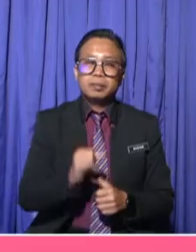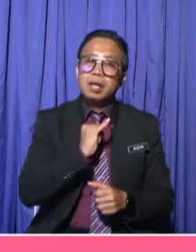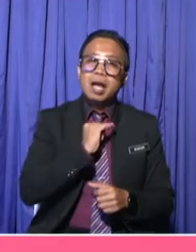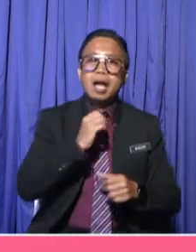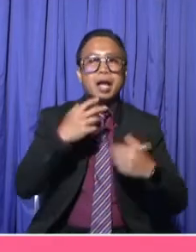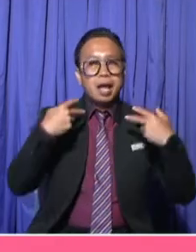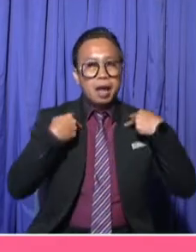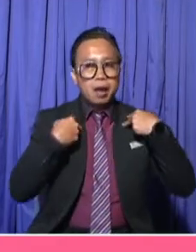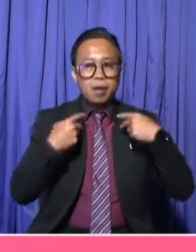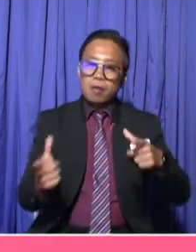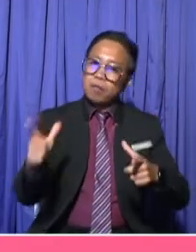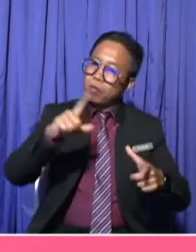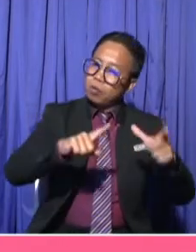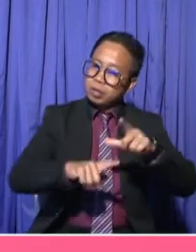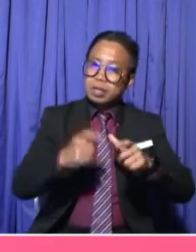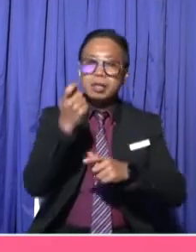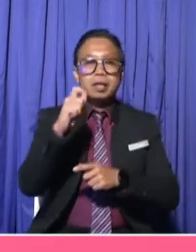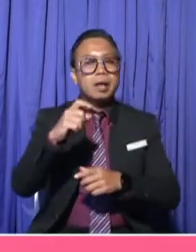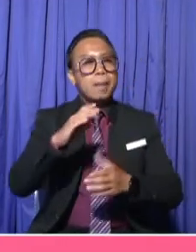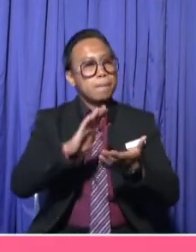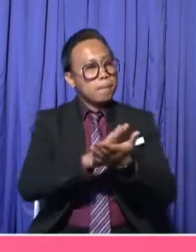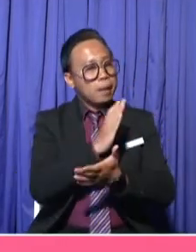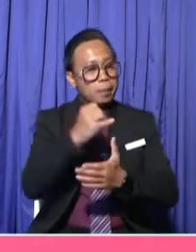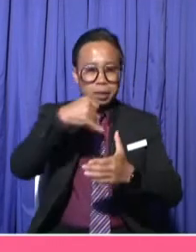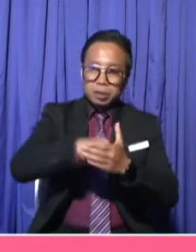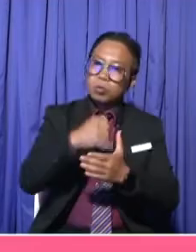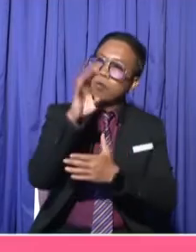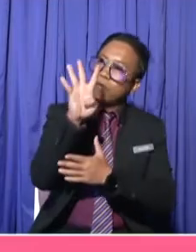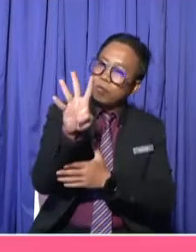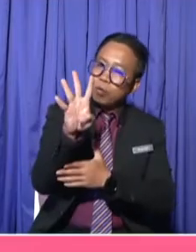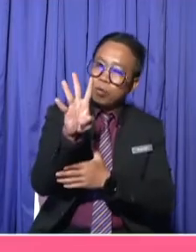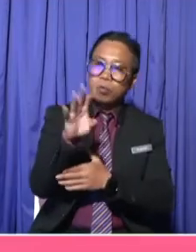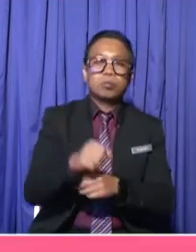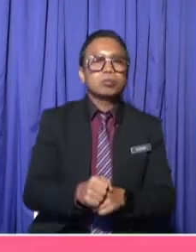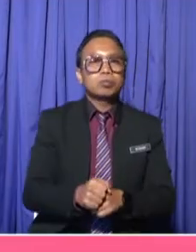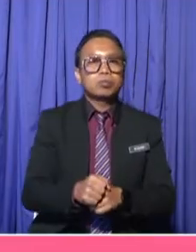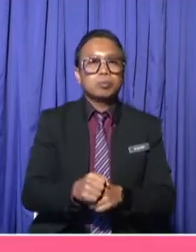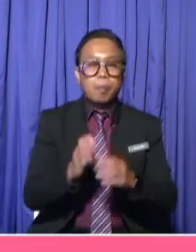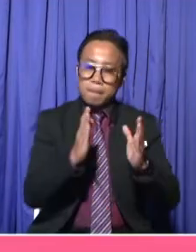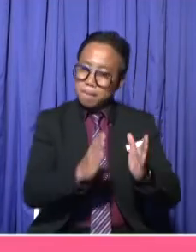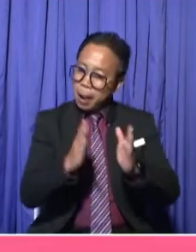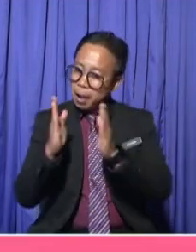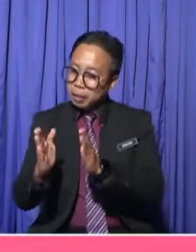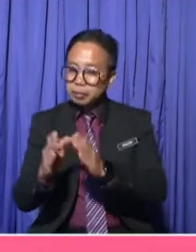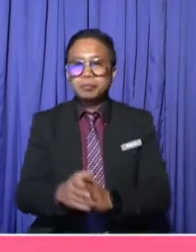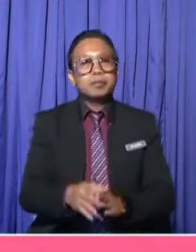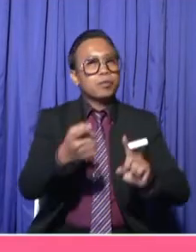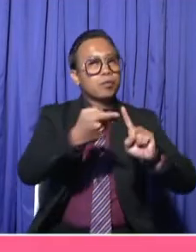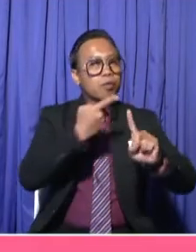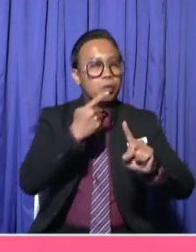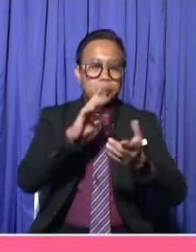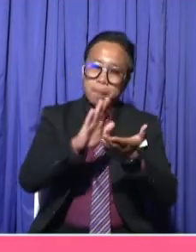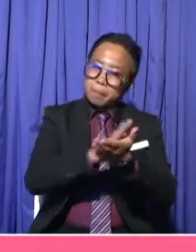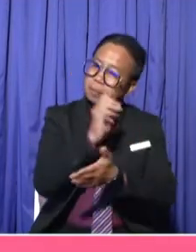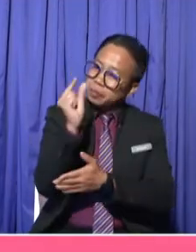I have folded the paper into 4 equal parts. From a piece of